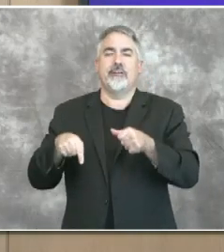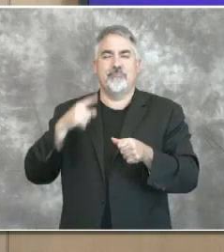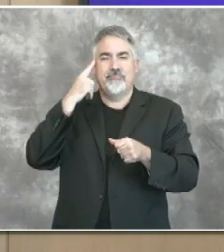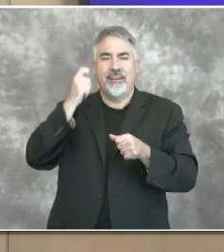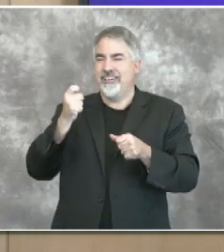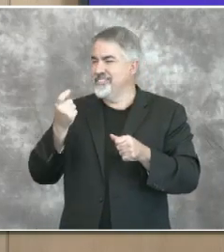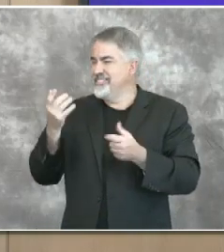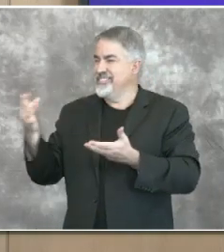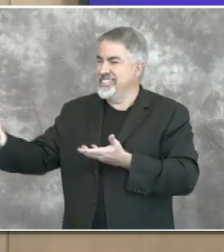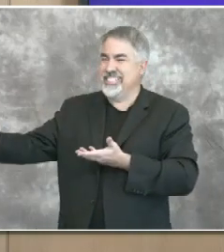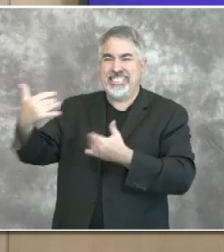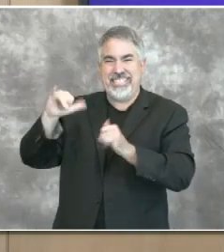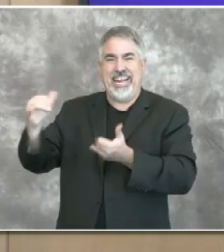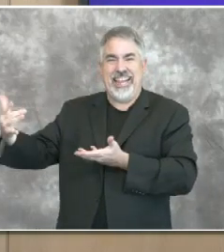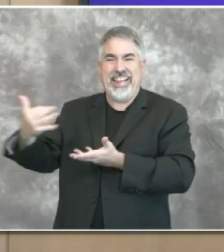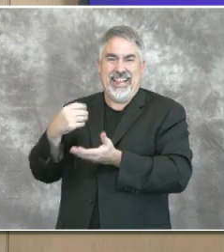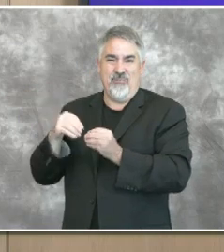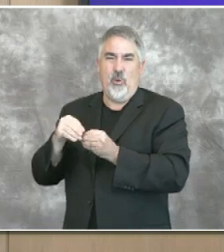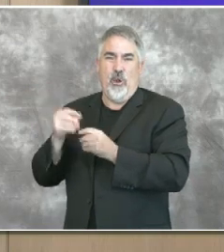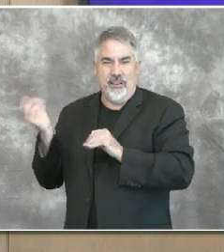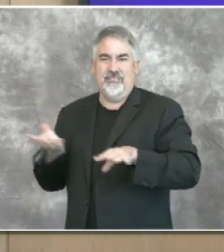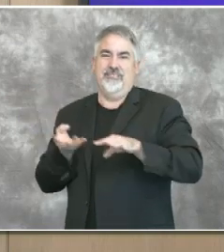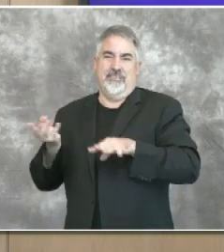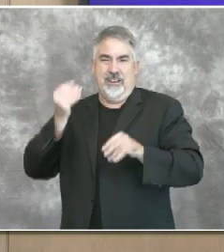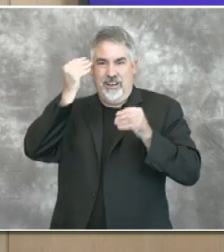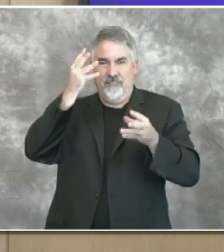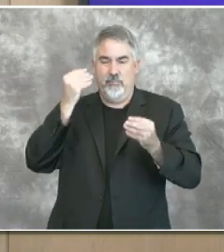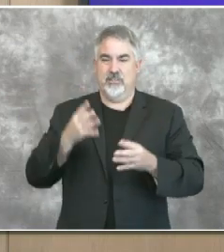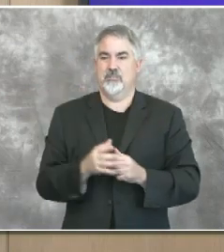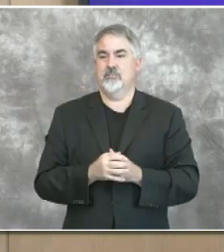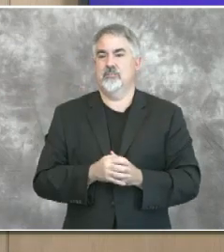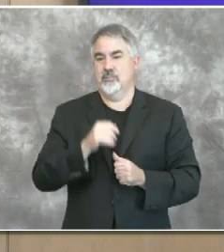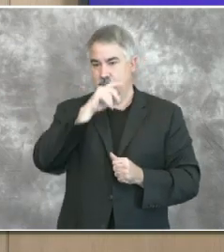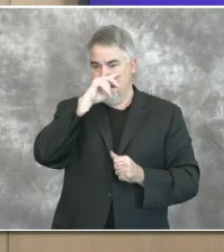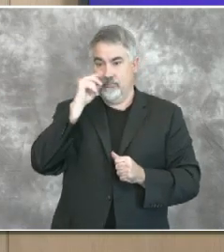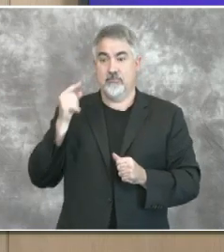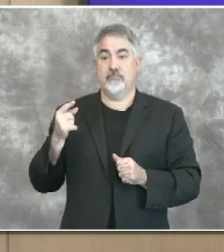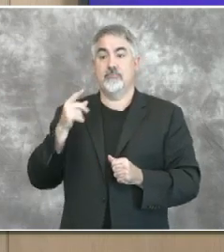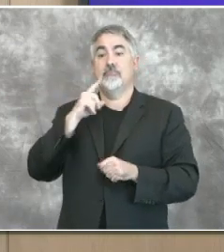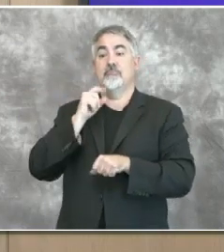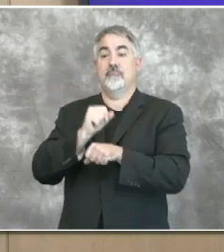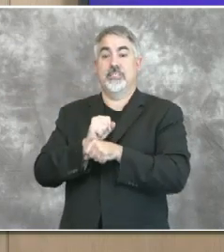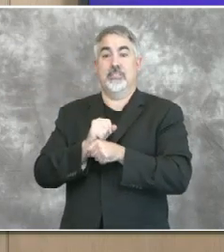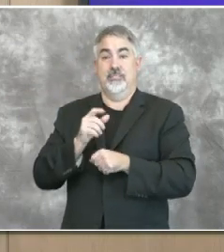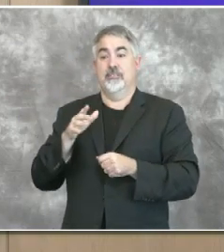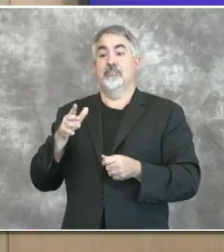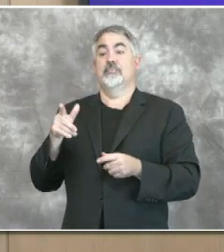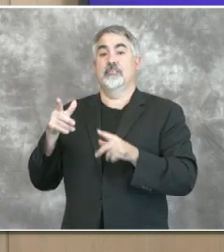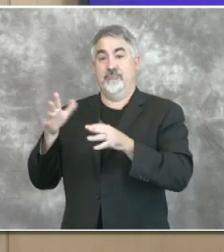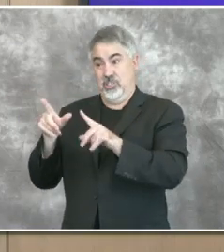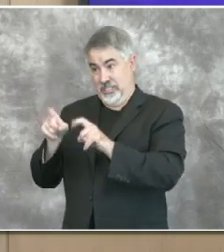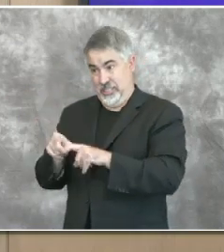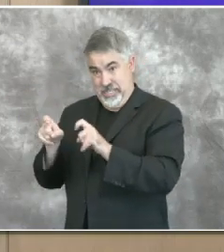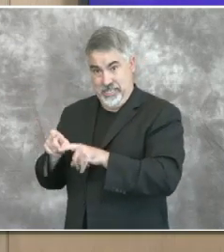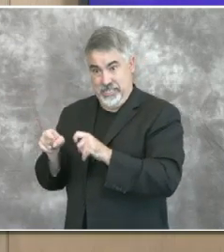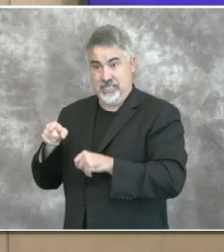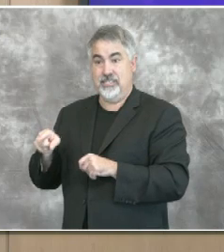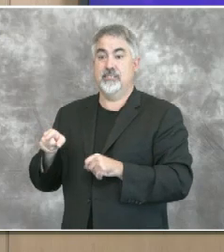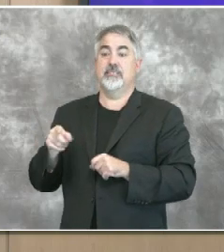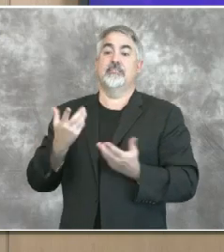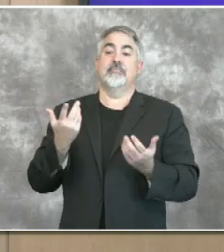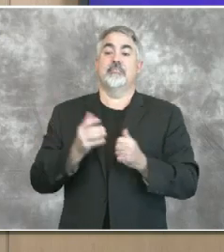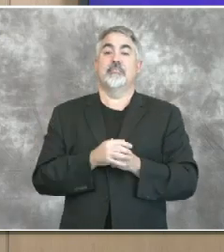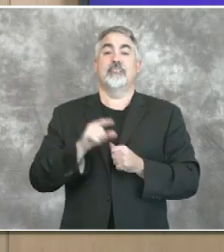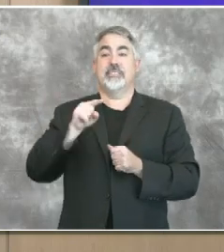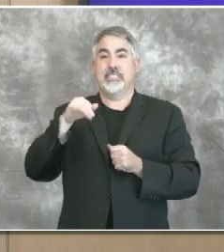we are aware of. It is informative as to individuals who were able to obtain a test and the zip code where they list their residence.